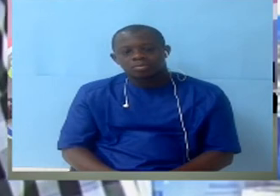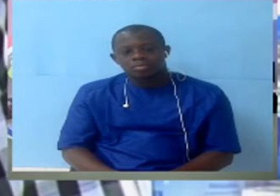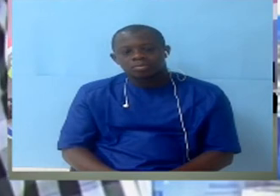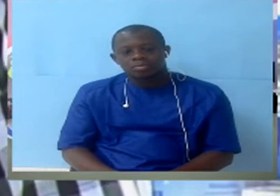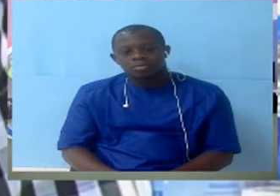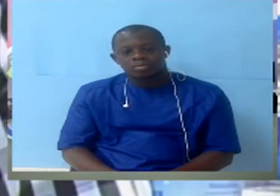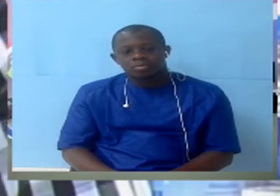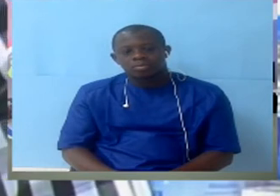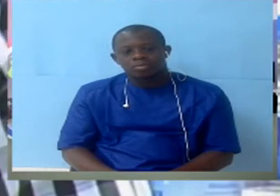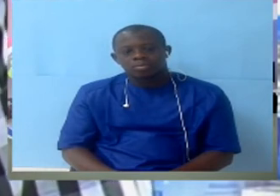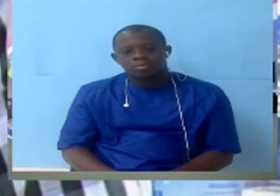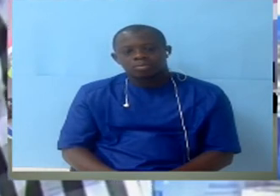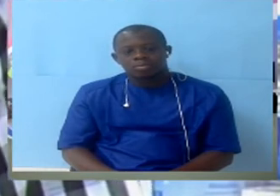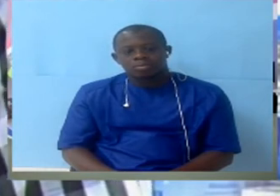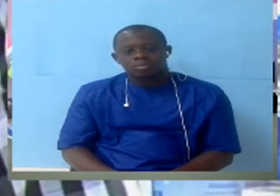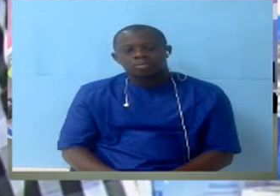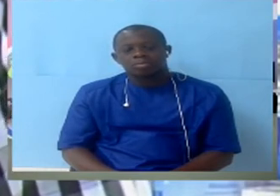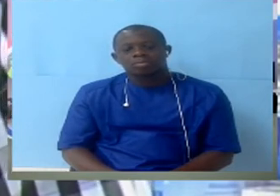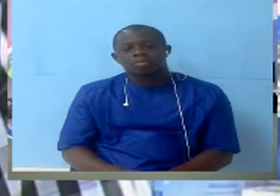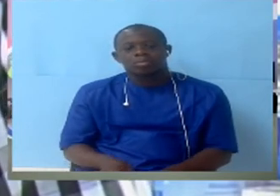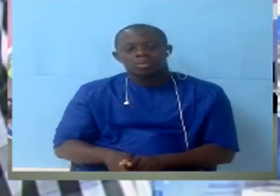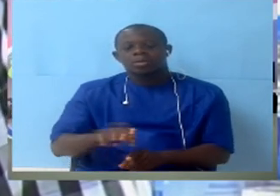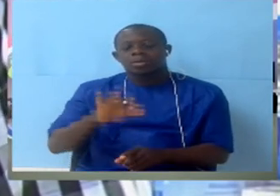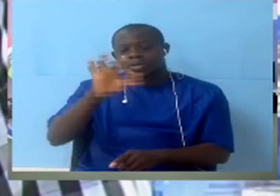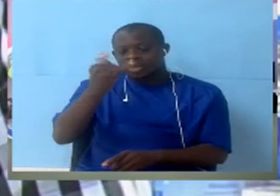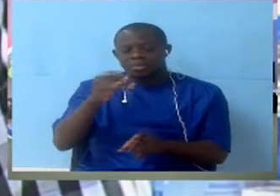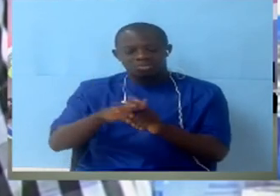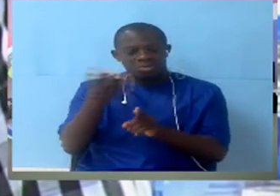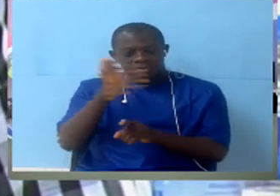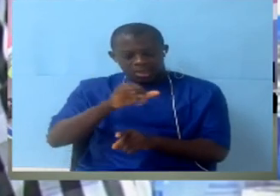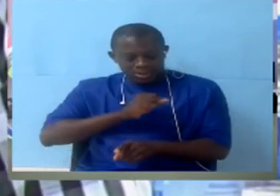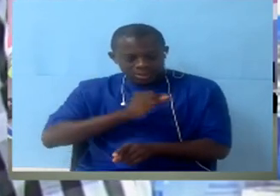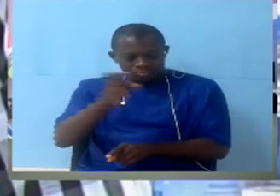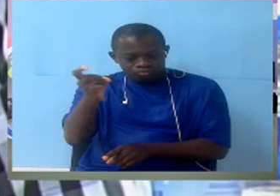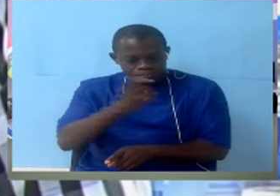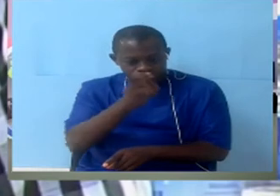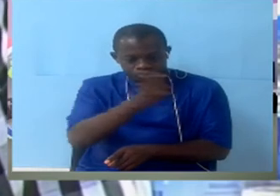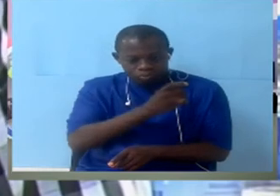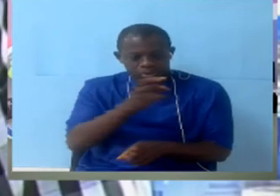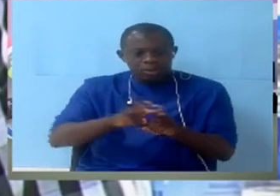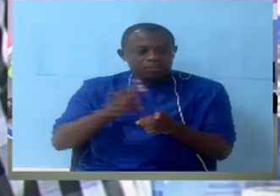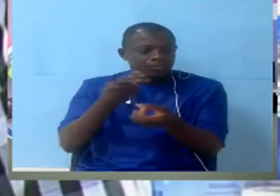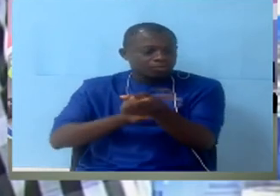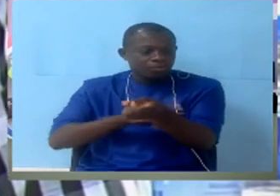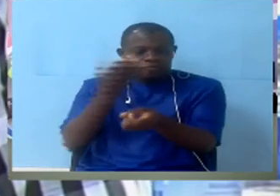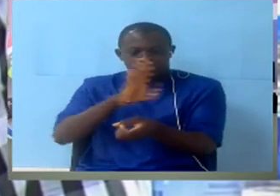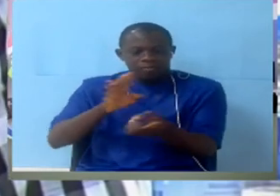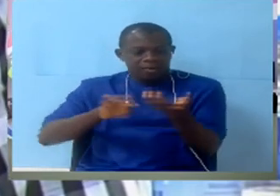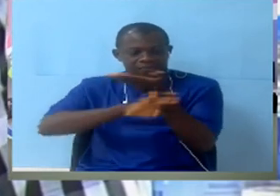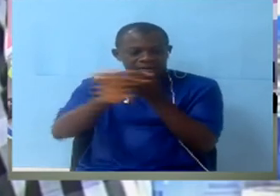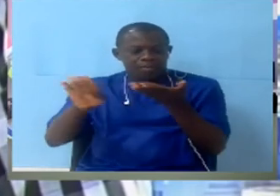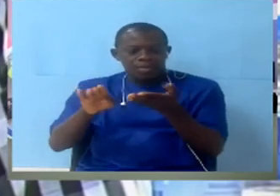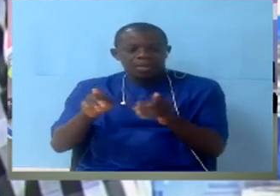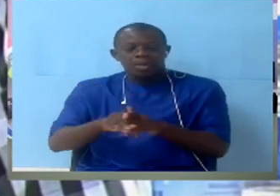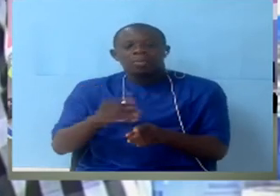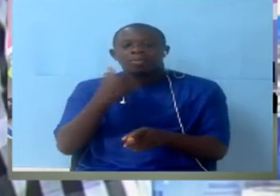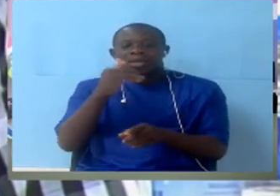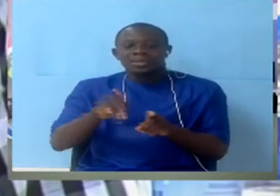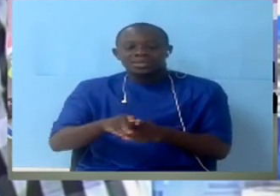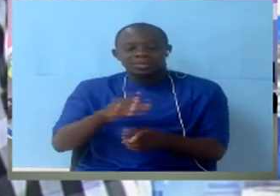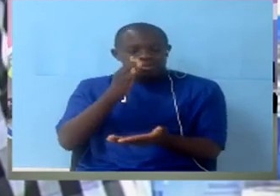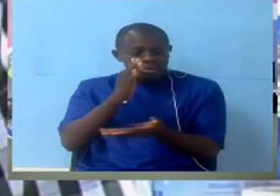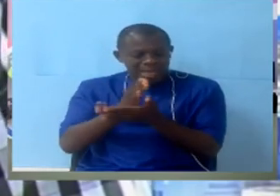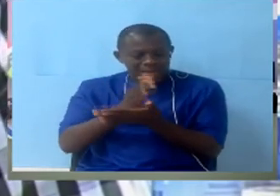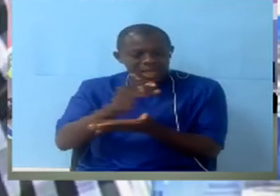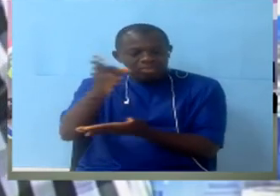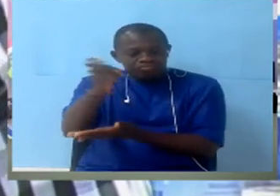sunyana ka boni farm fonto ye look it looks like he stole the ship from the farm itself it looks so, like or he actually